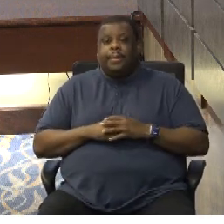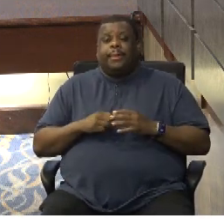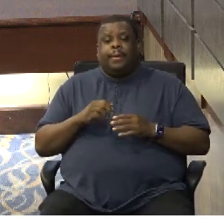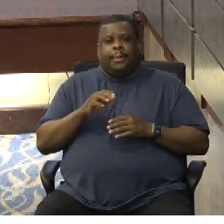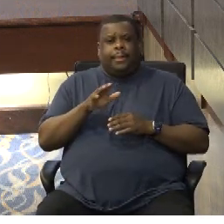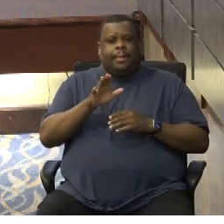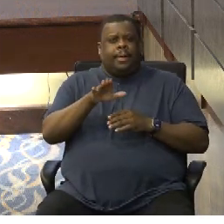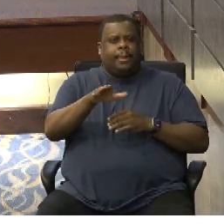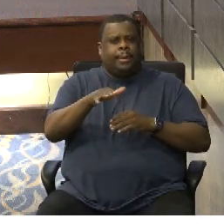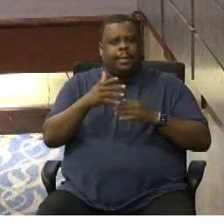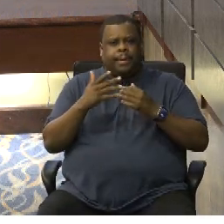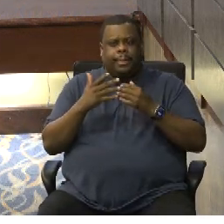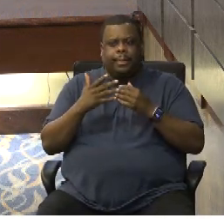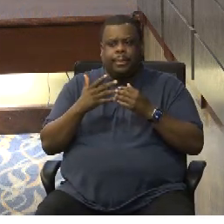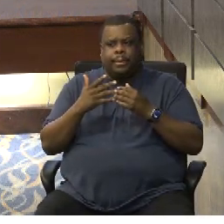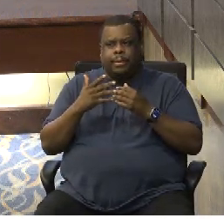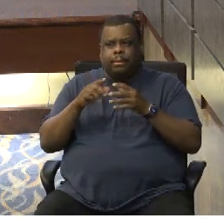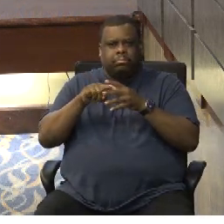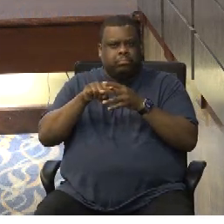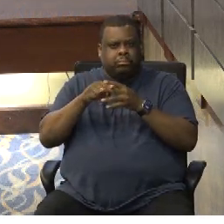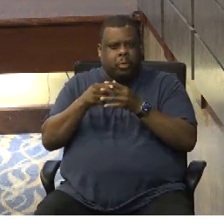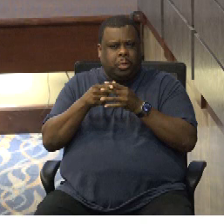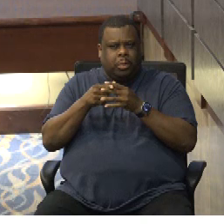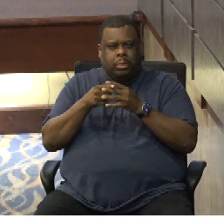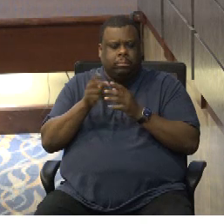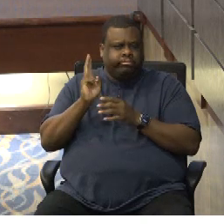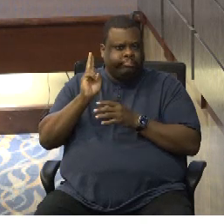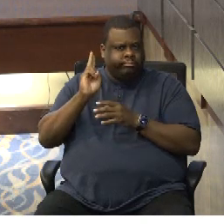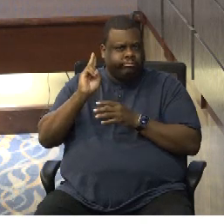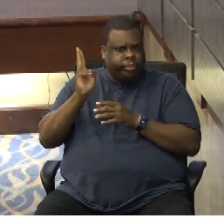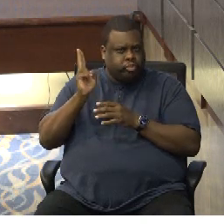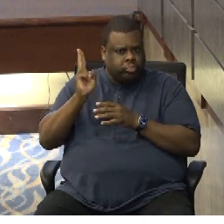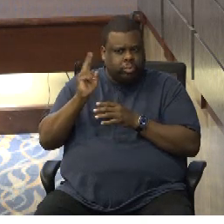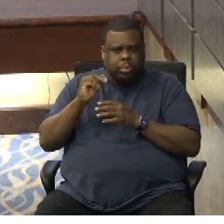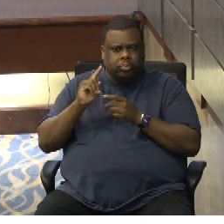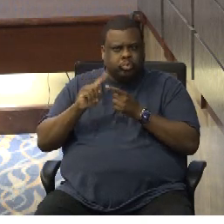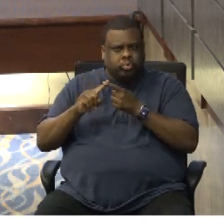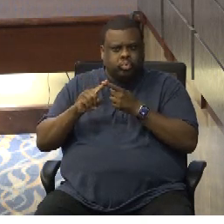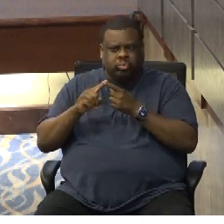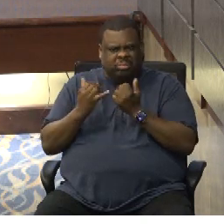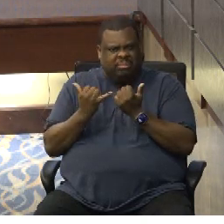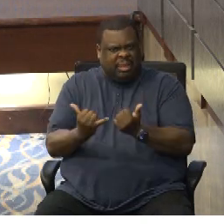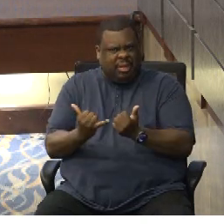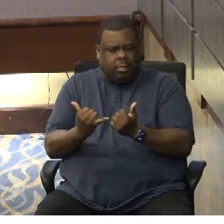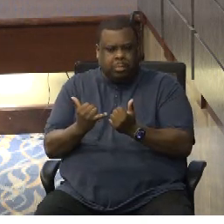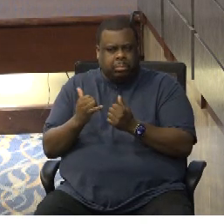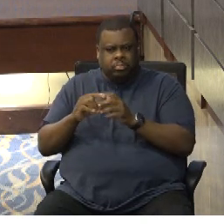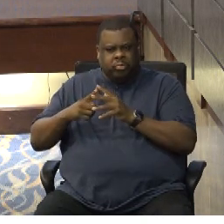So we wanted to start with the Act history and take you through current, including project status updates.